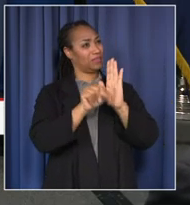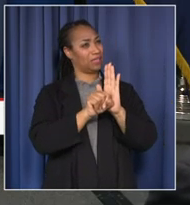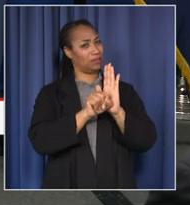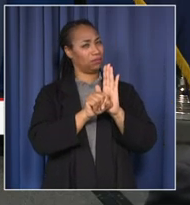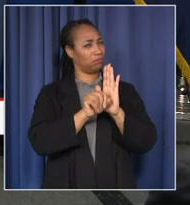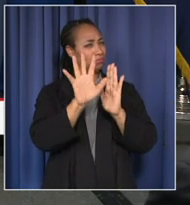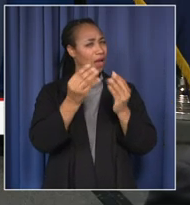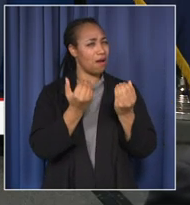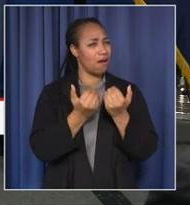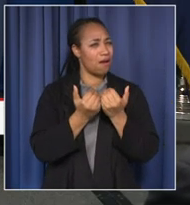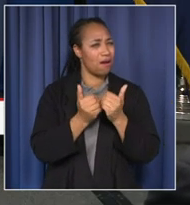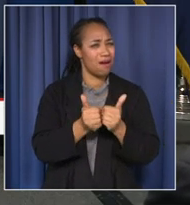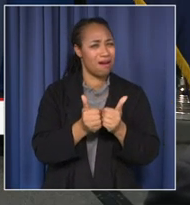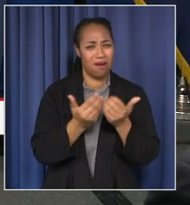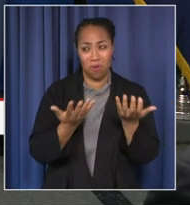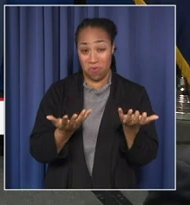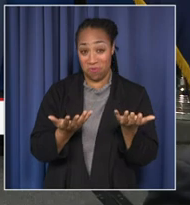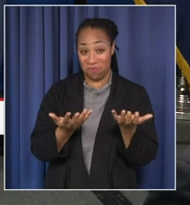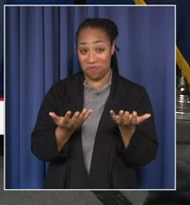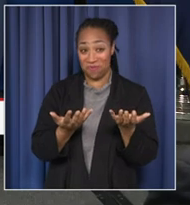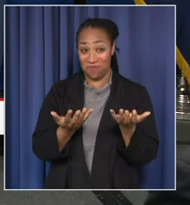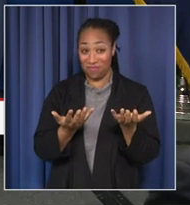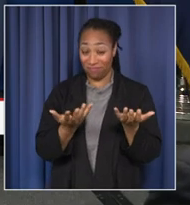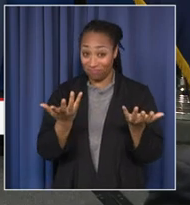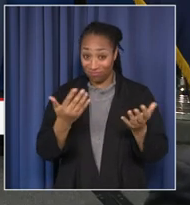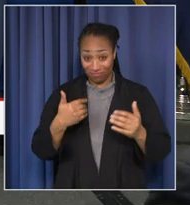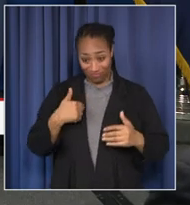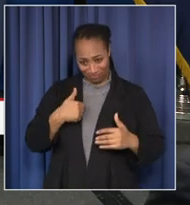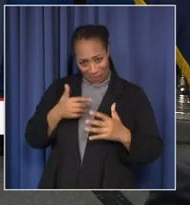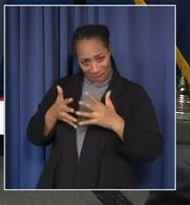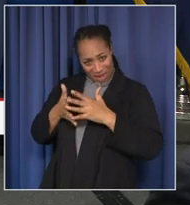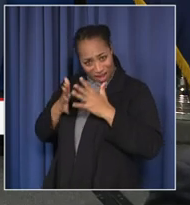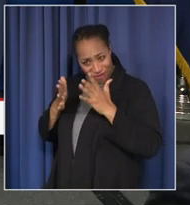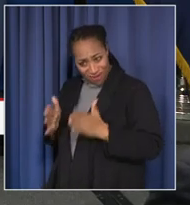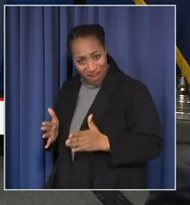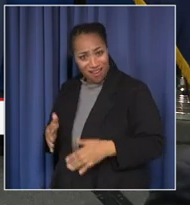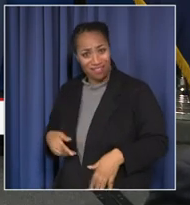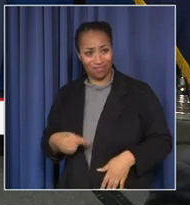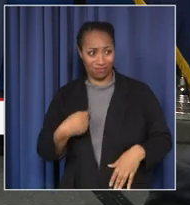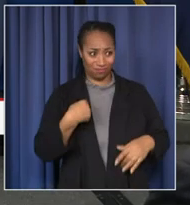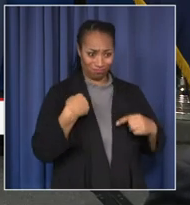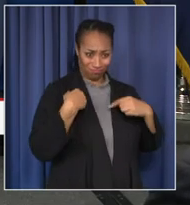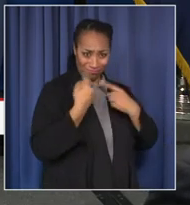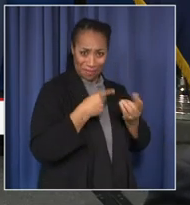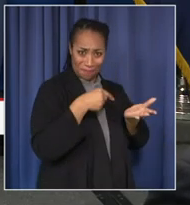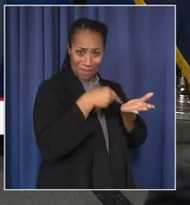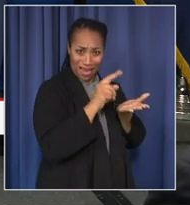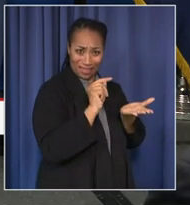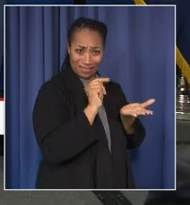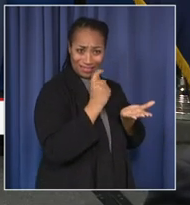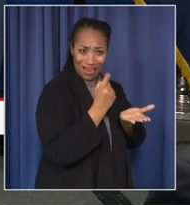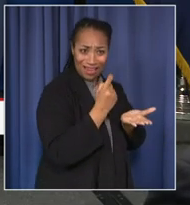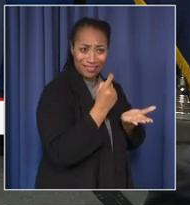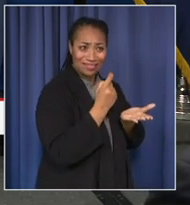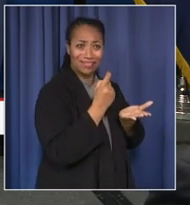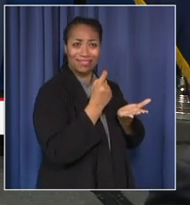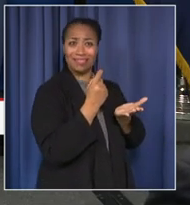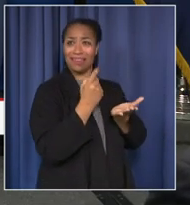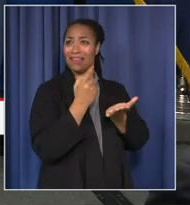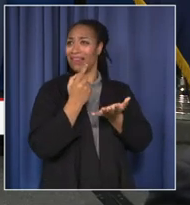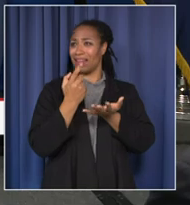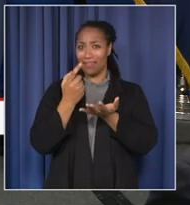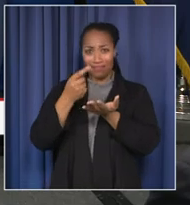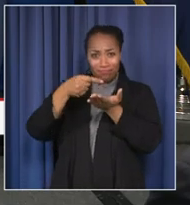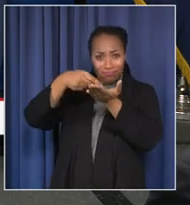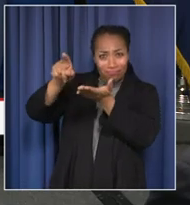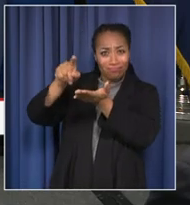We're Americans, we pay taxes, we go to war, we have all of the responsibilities of citizenship, but we don't have all